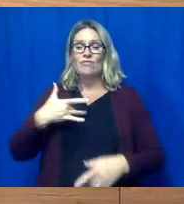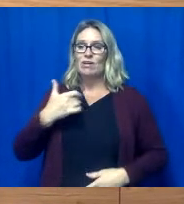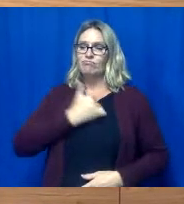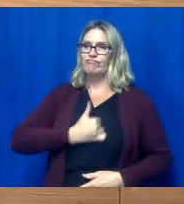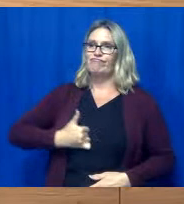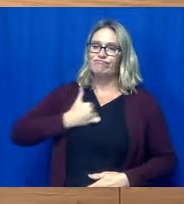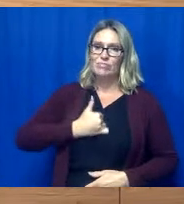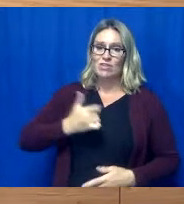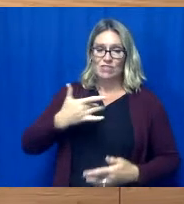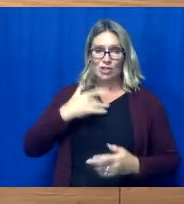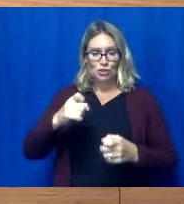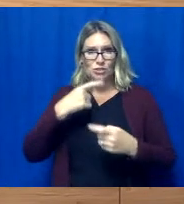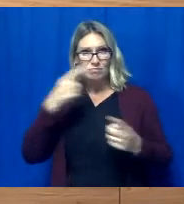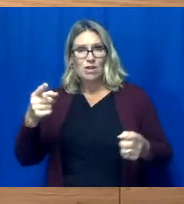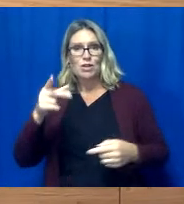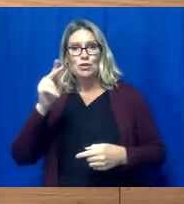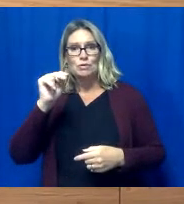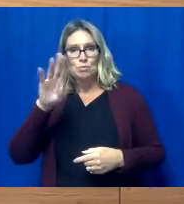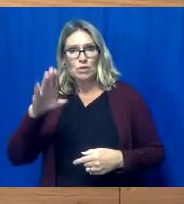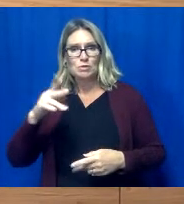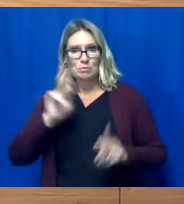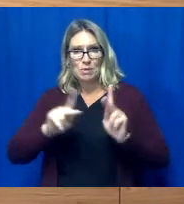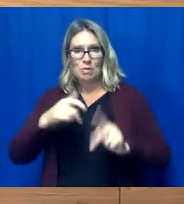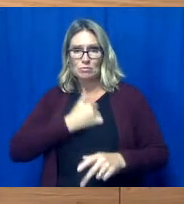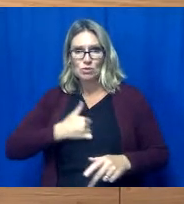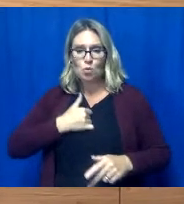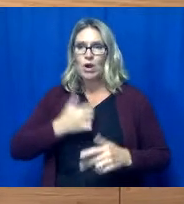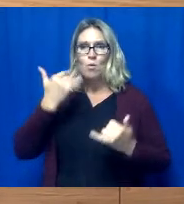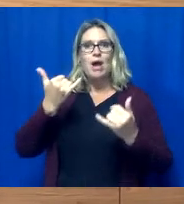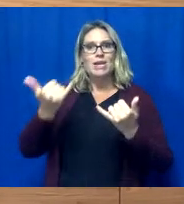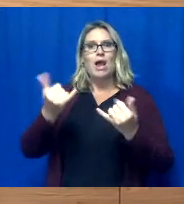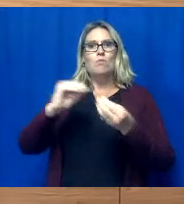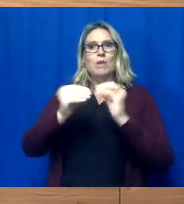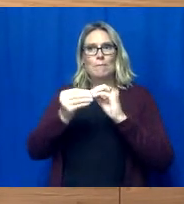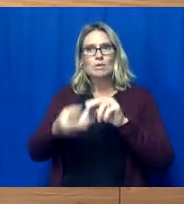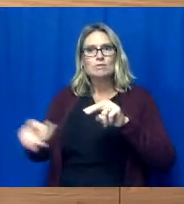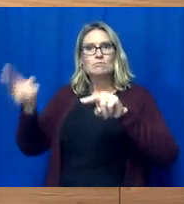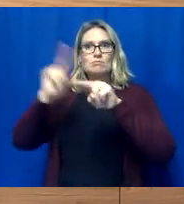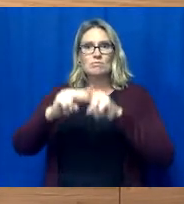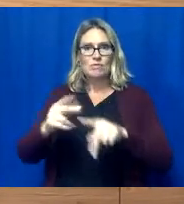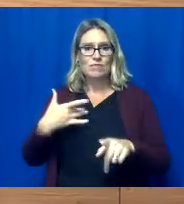say sorry to New Brunswickers for the situation we're now in?